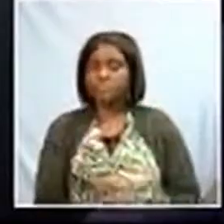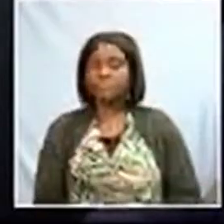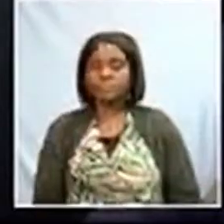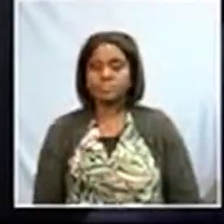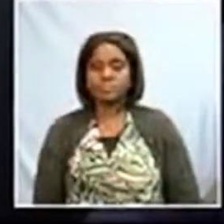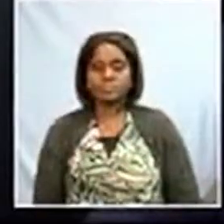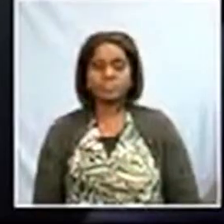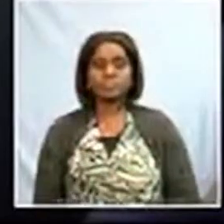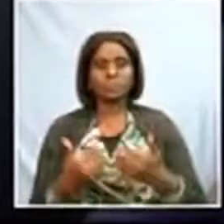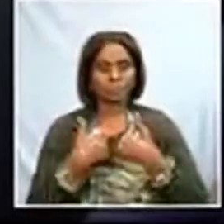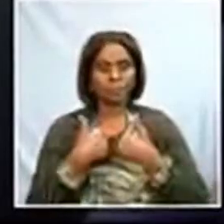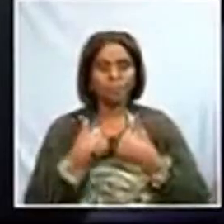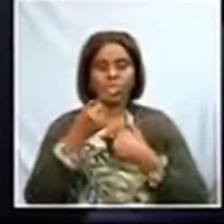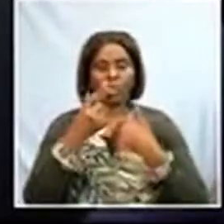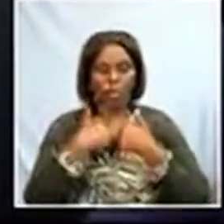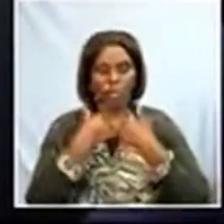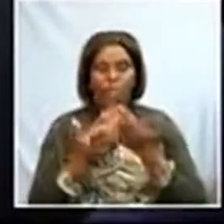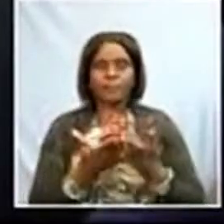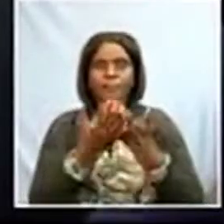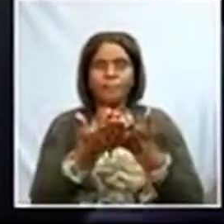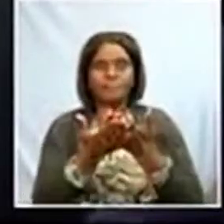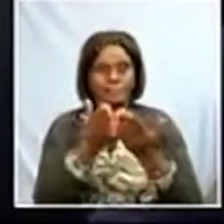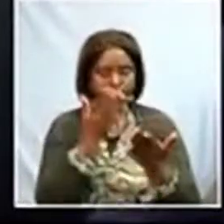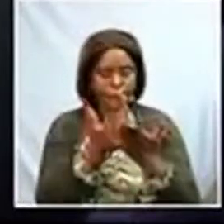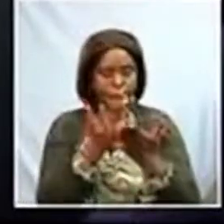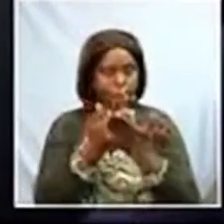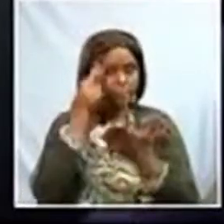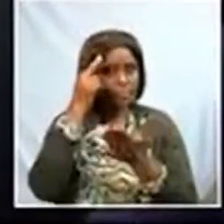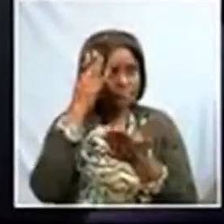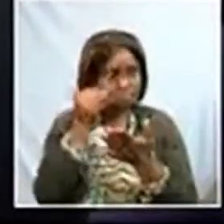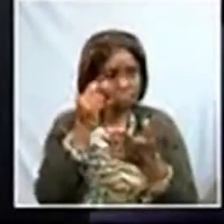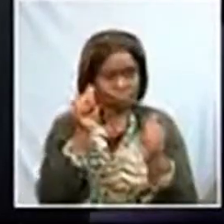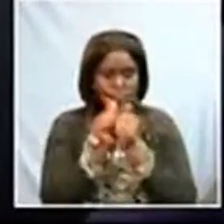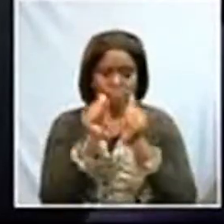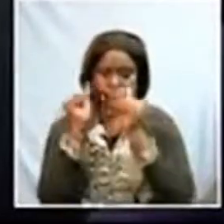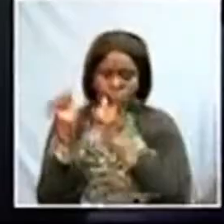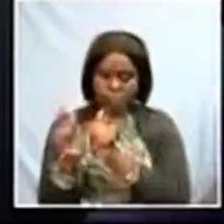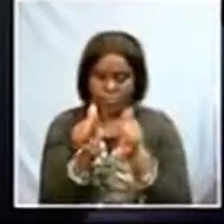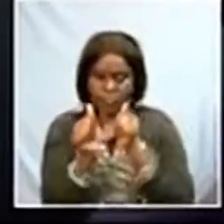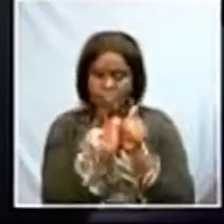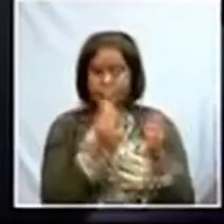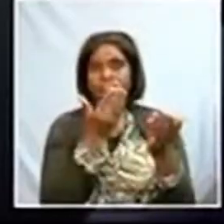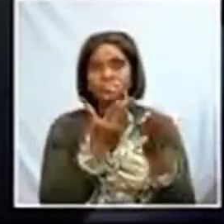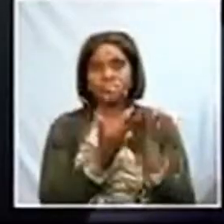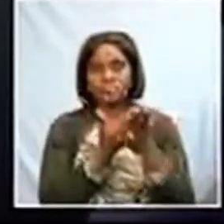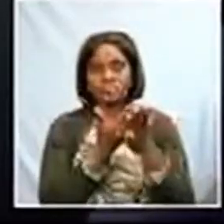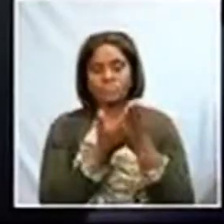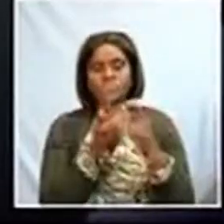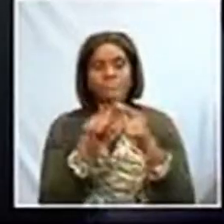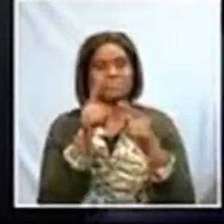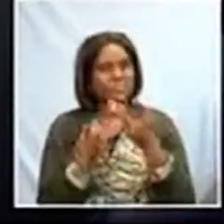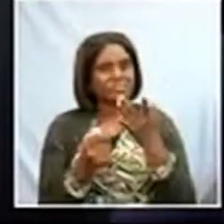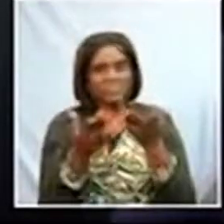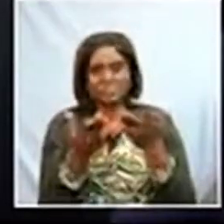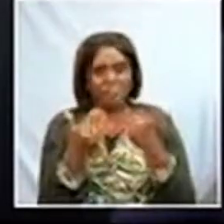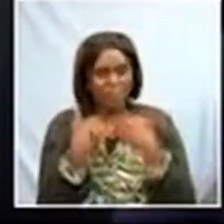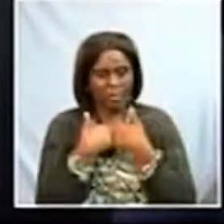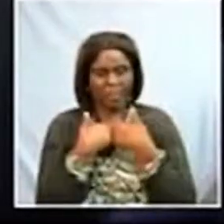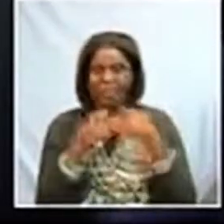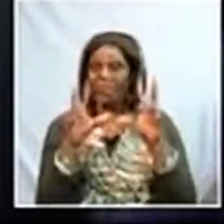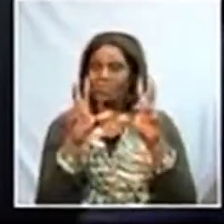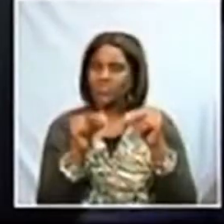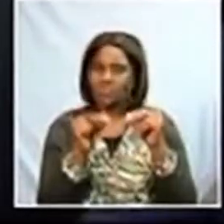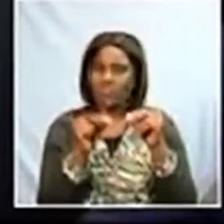you have presented the reason and the action taken, but there is